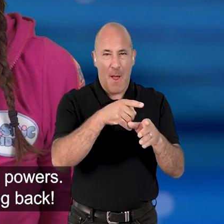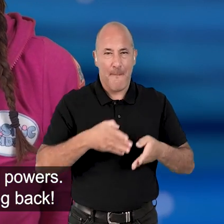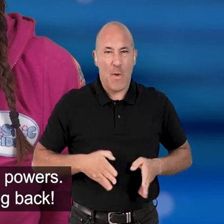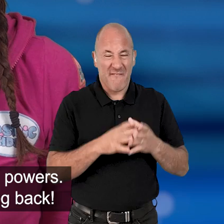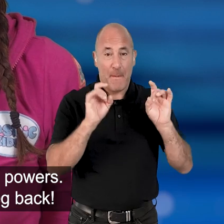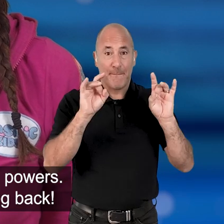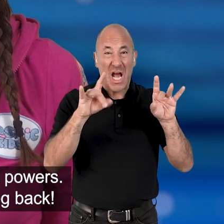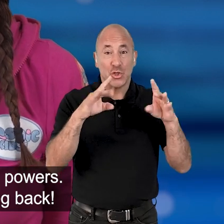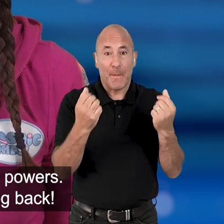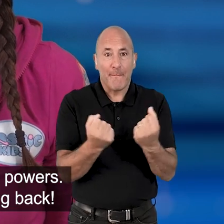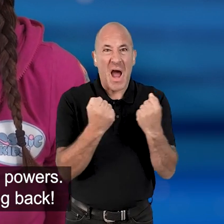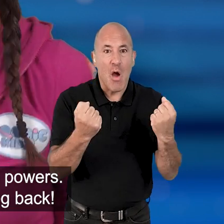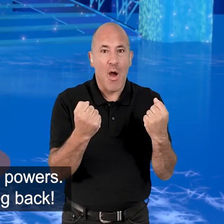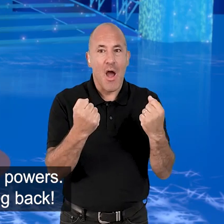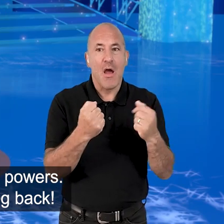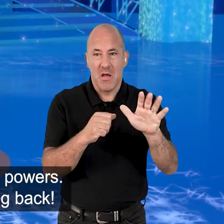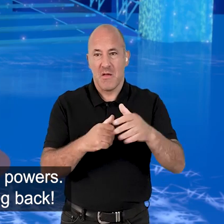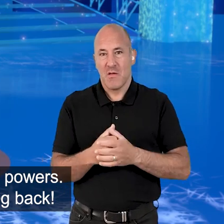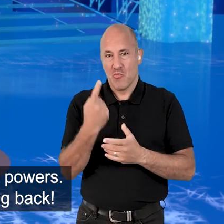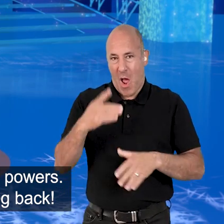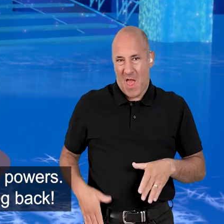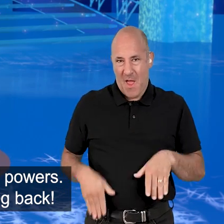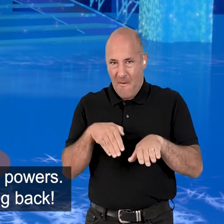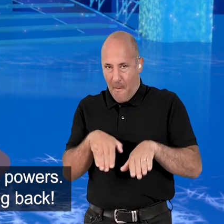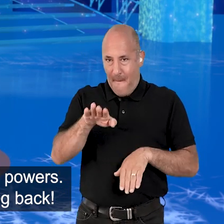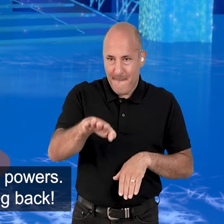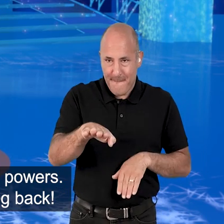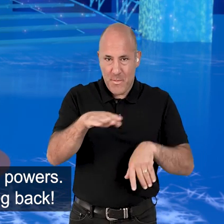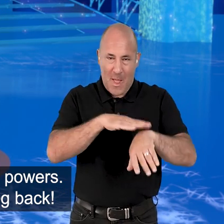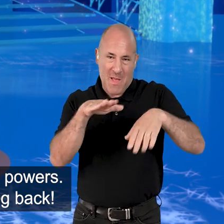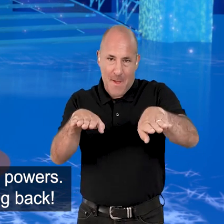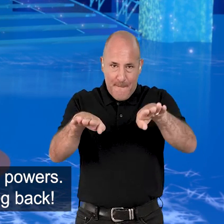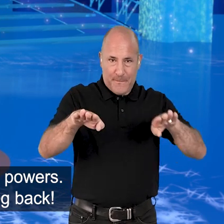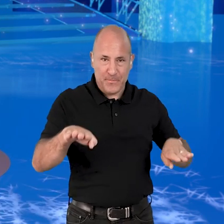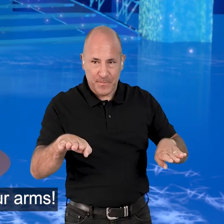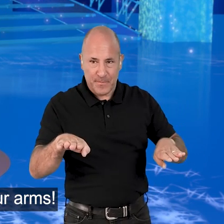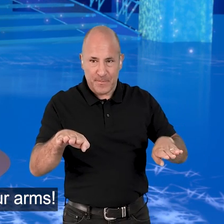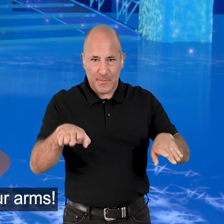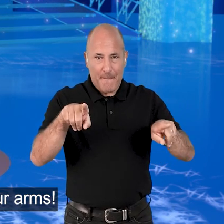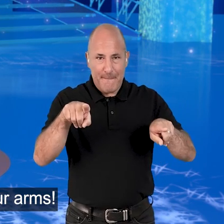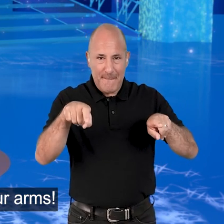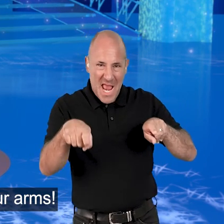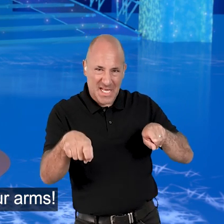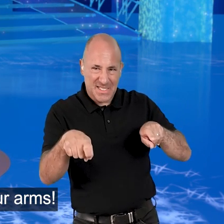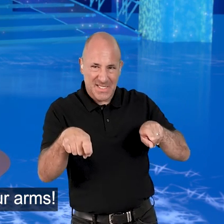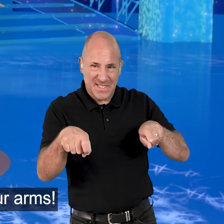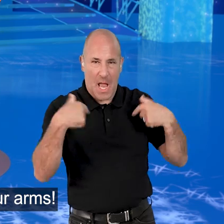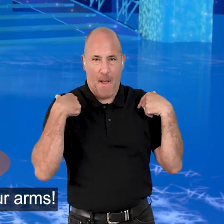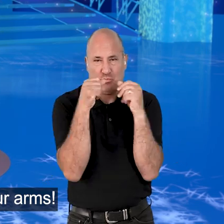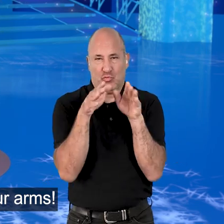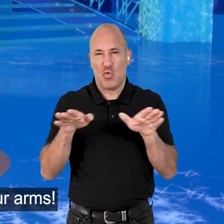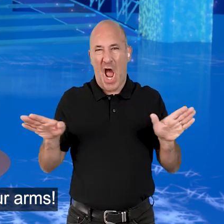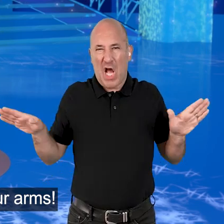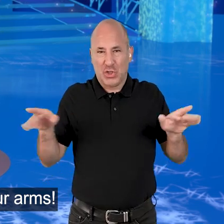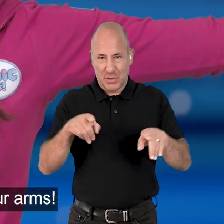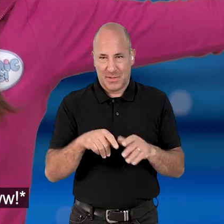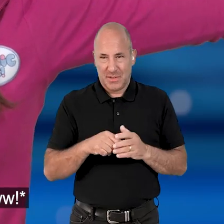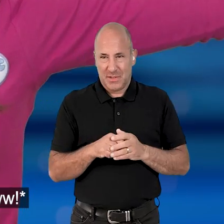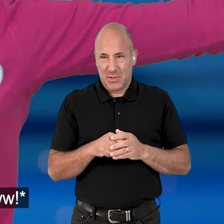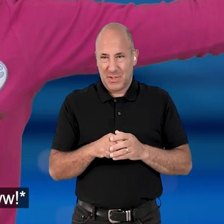with magical powers. Step one leg forward and one leg back. Bend your knee and stretch your